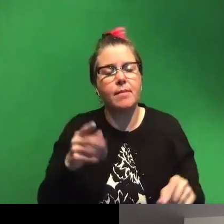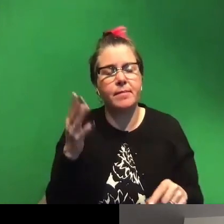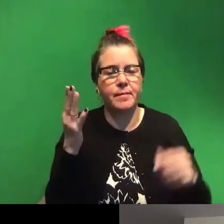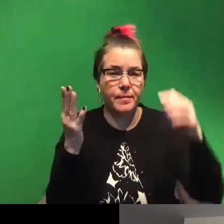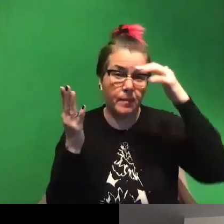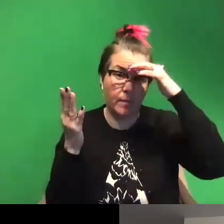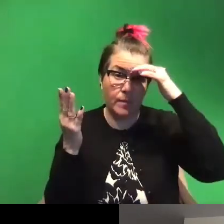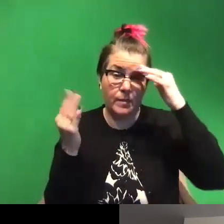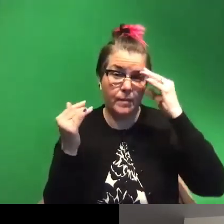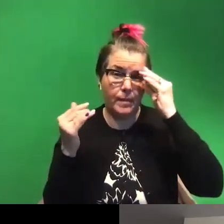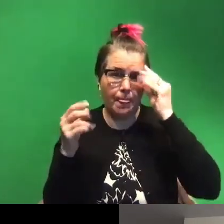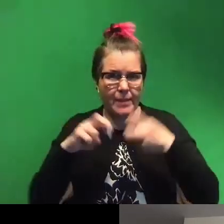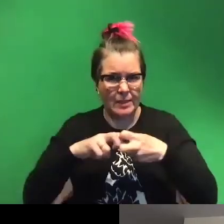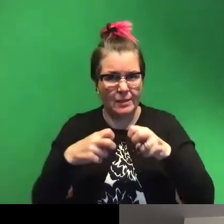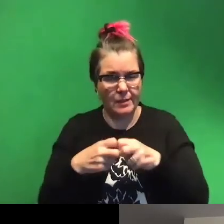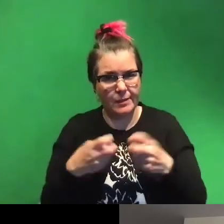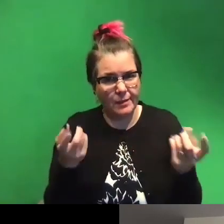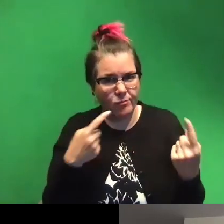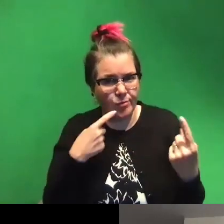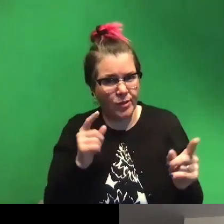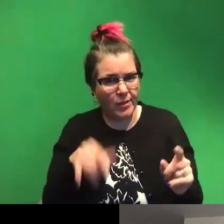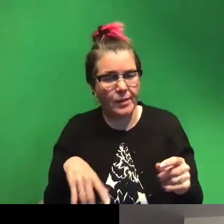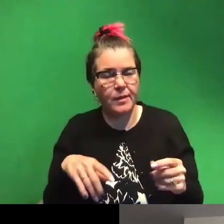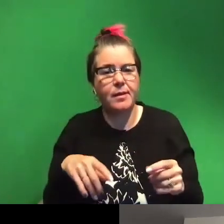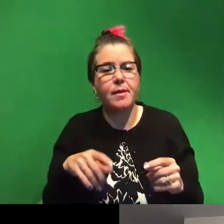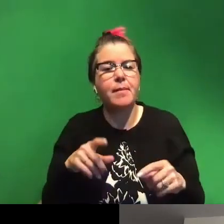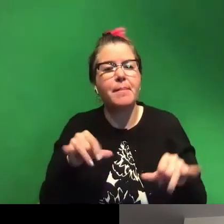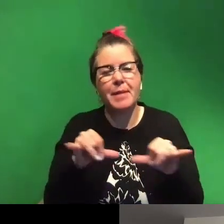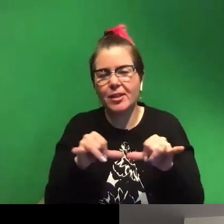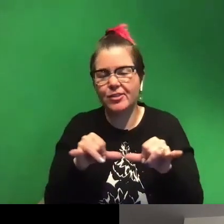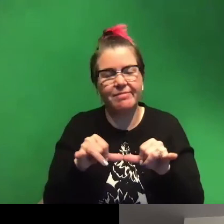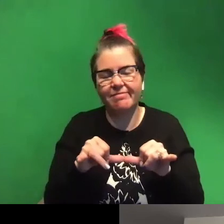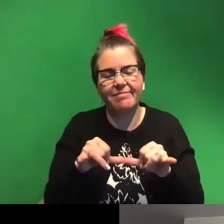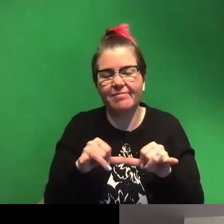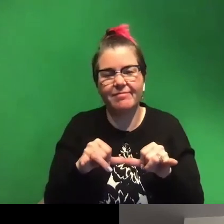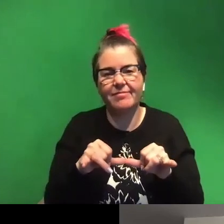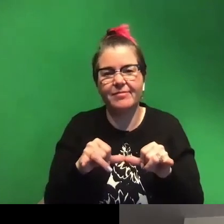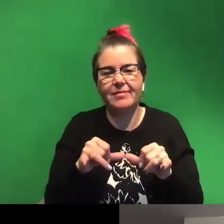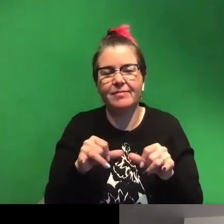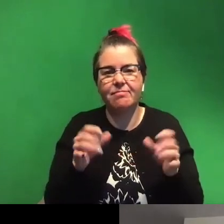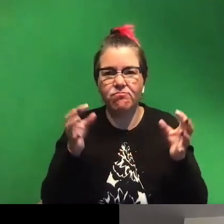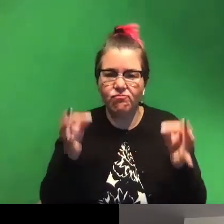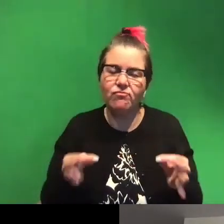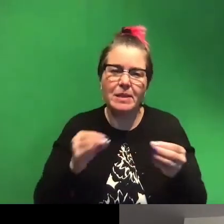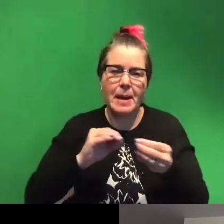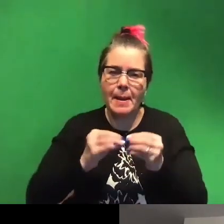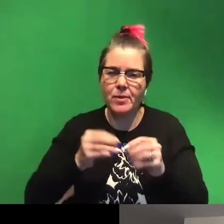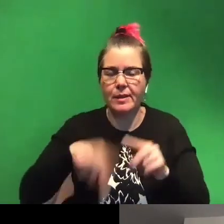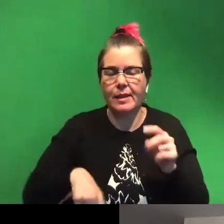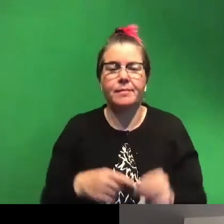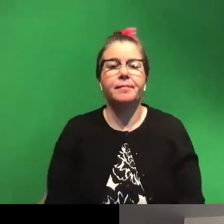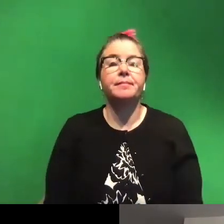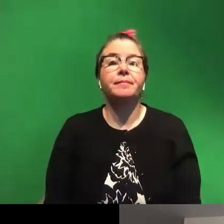like physics works this way, but we cannot measure empirically how much it is. What we can